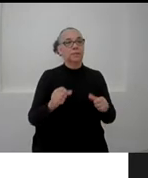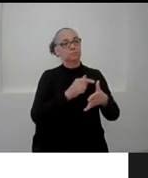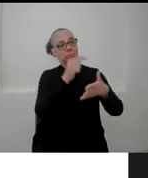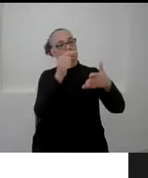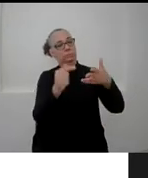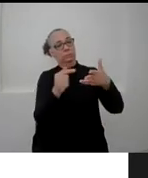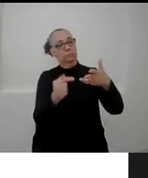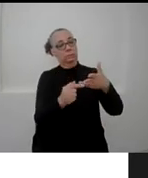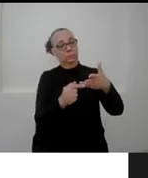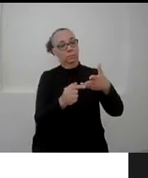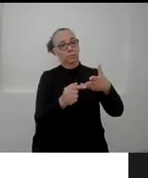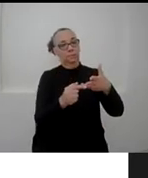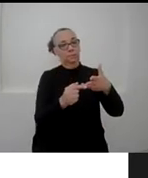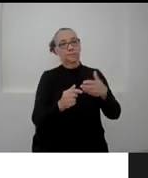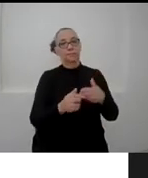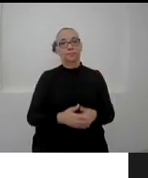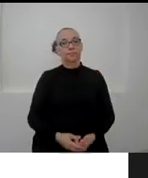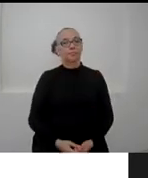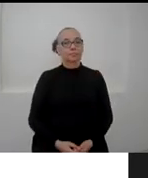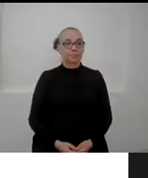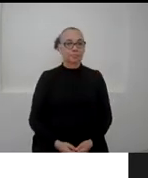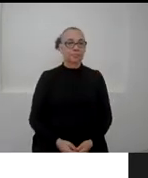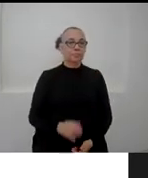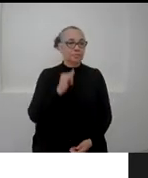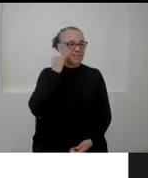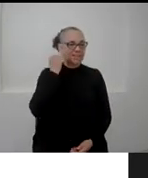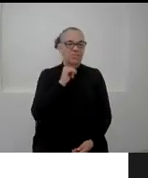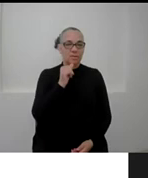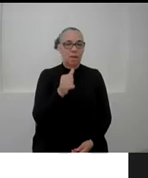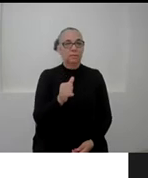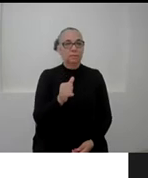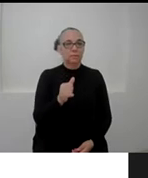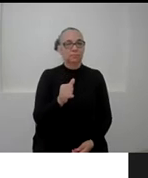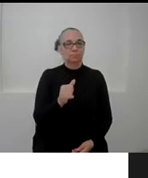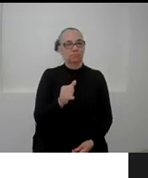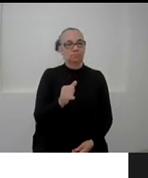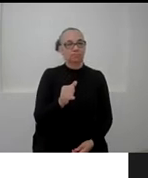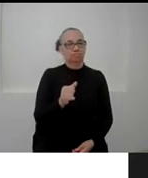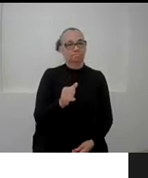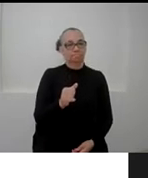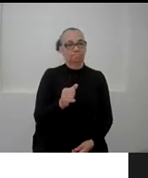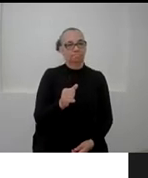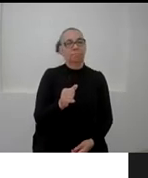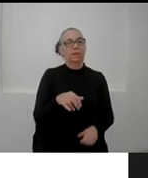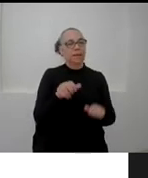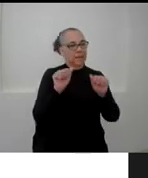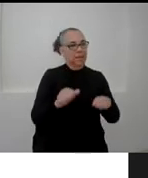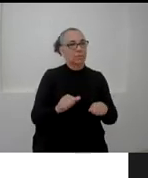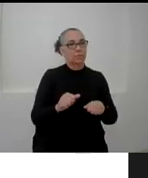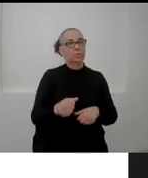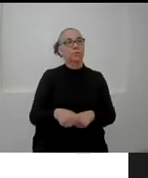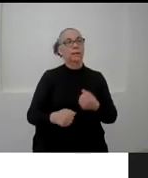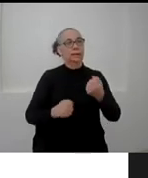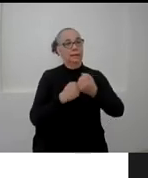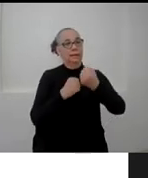next level out, if you haven't been able to exercise, enable people to make personal